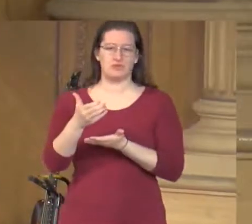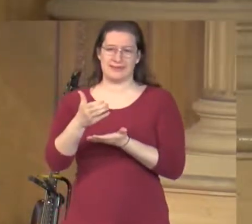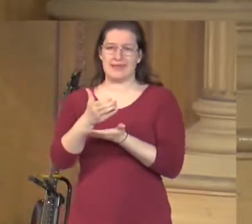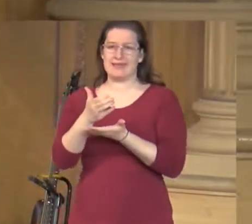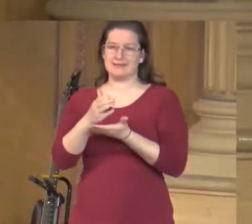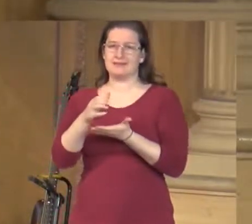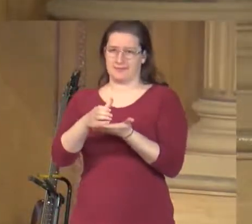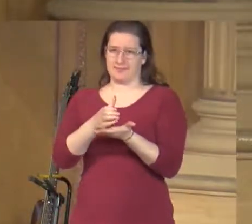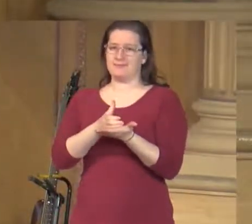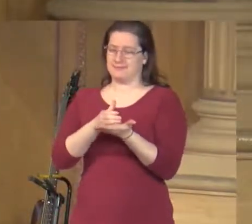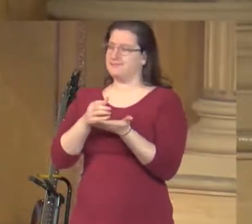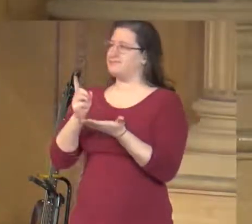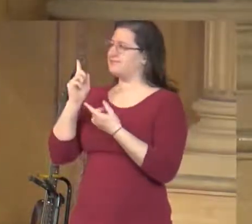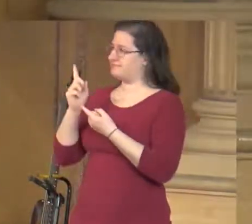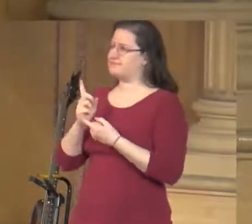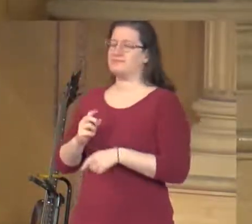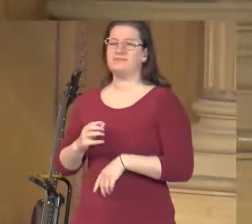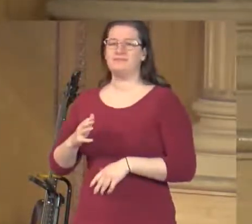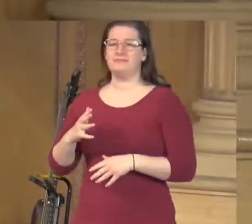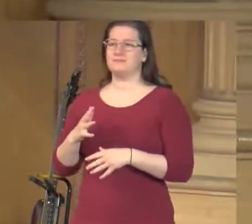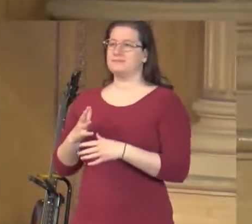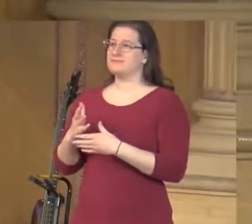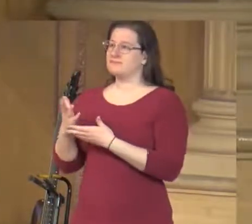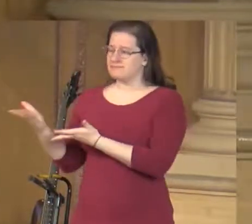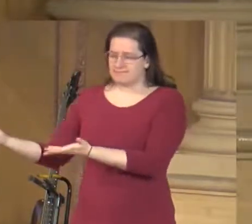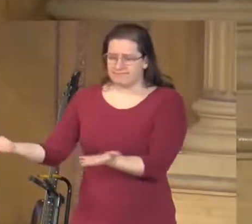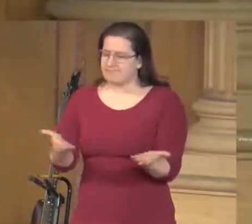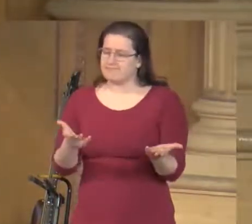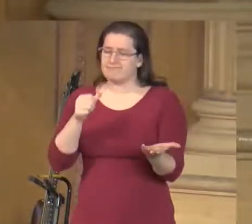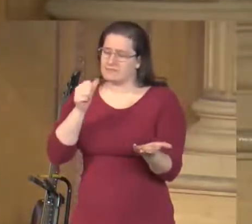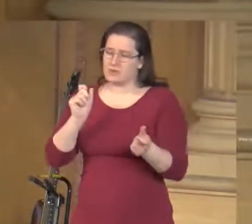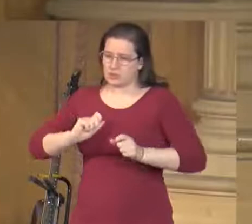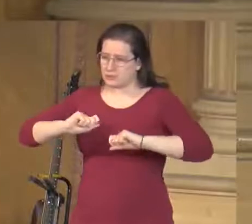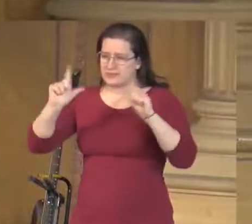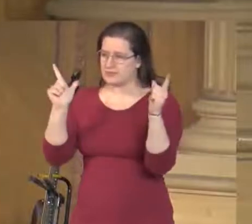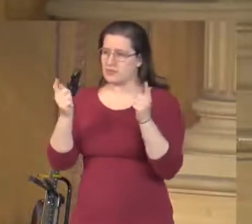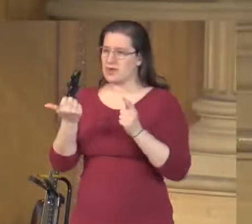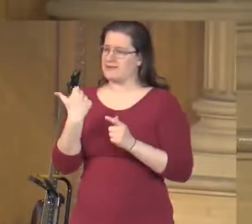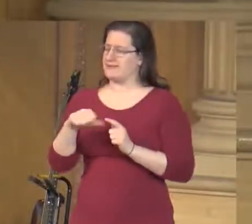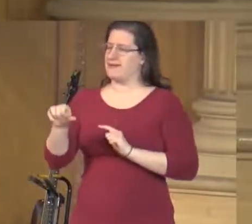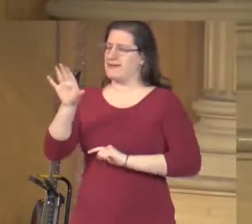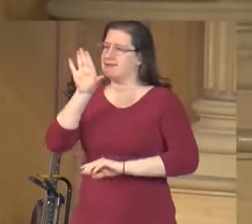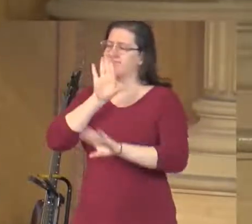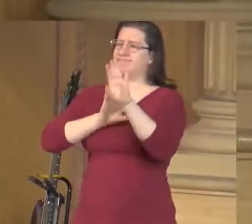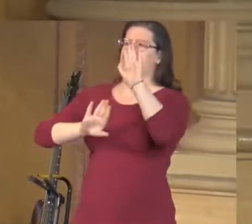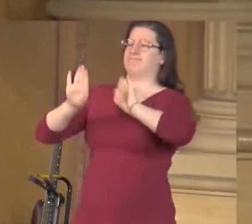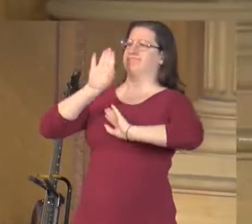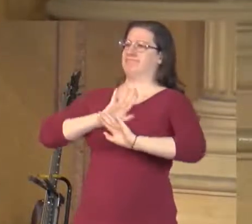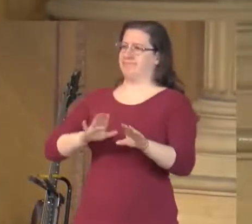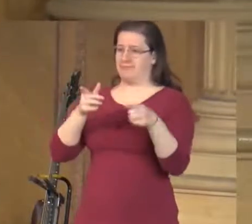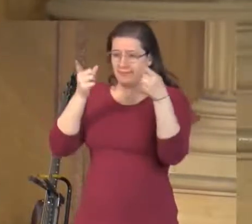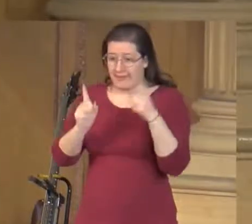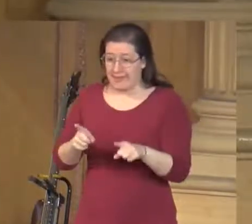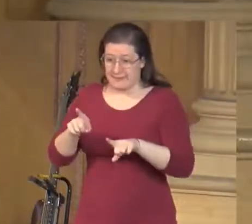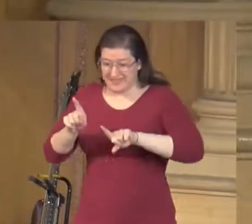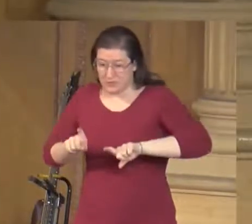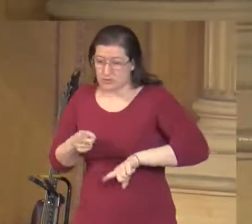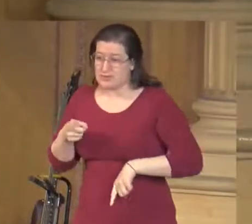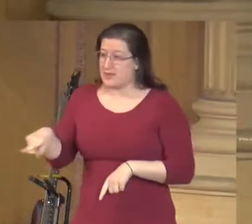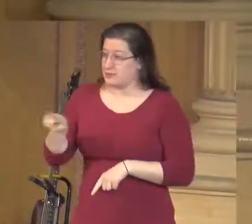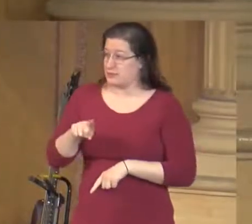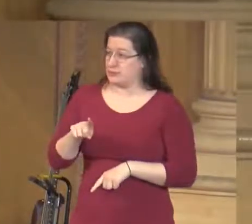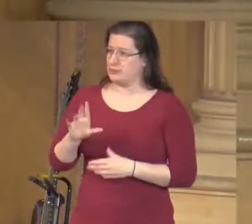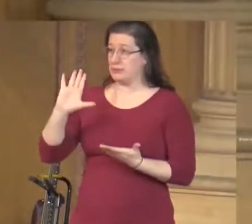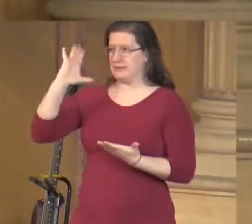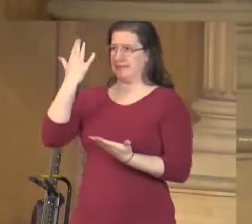4, starting in verse 12. He says, Beloved, do not be surprised at the fiery trial when it comes upon you to test you as though something strange